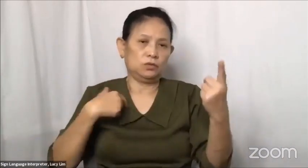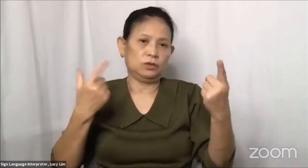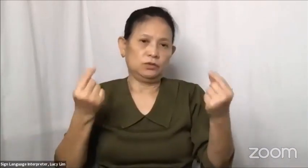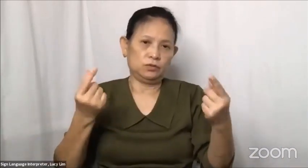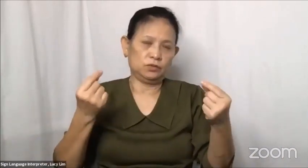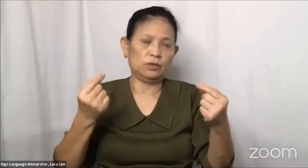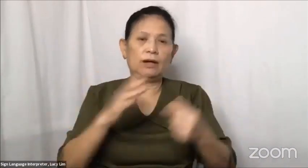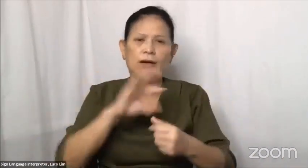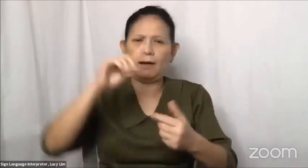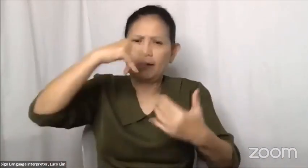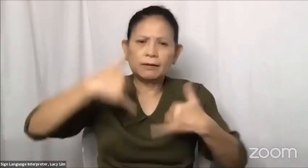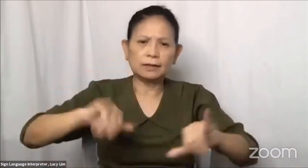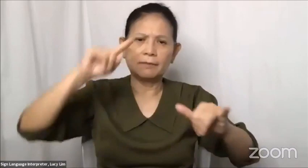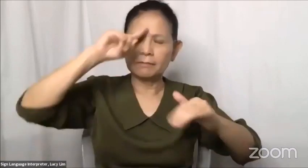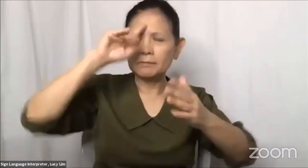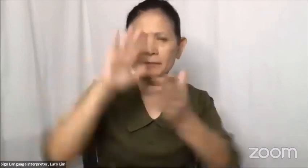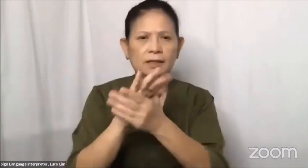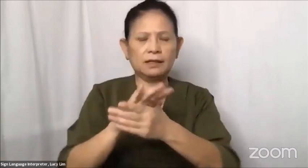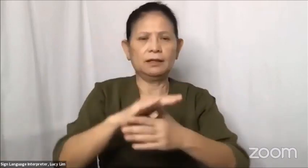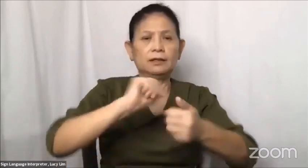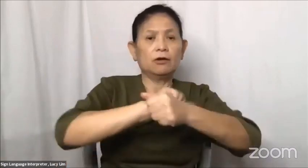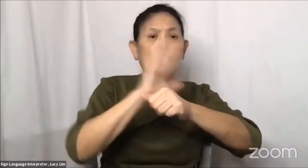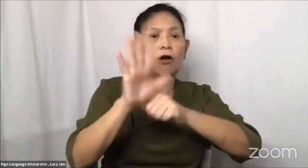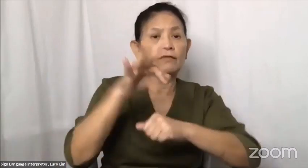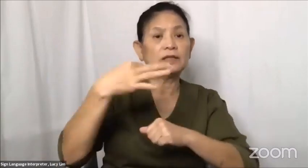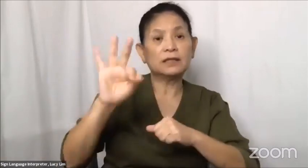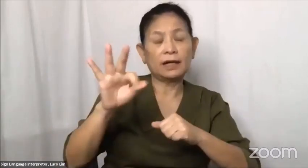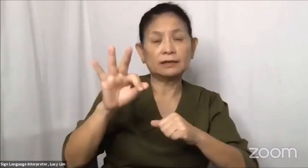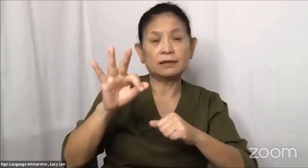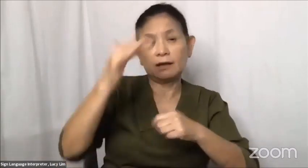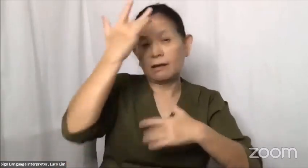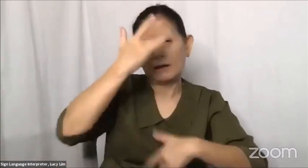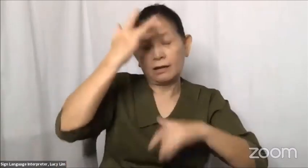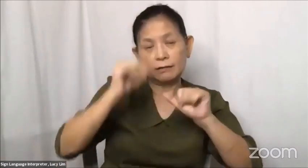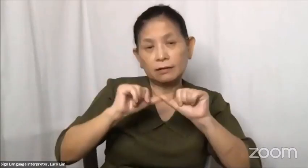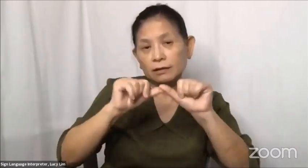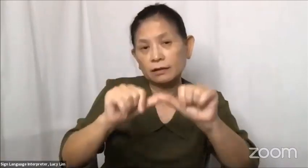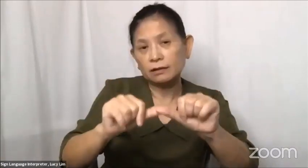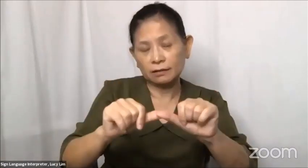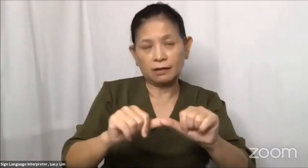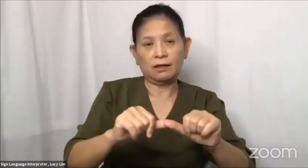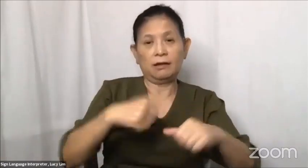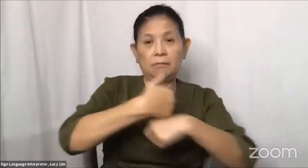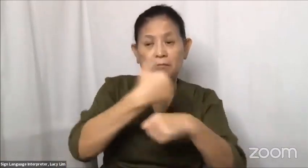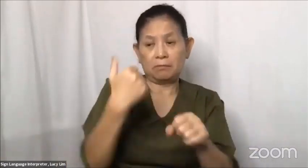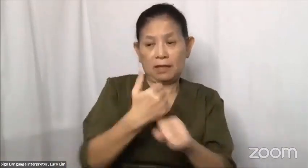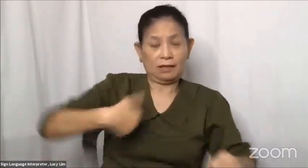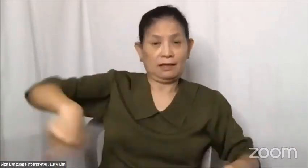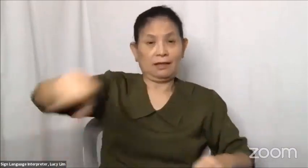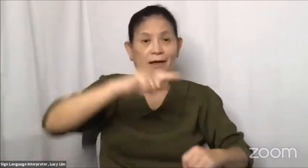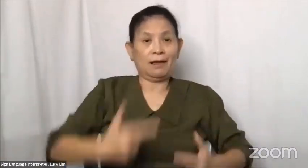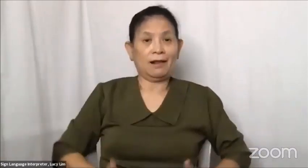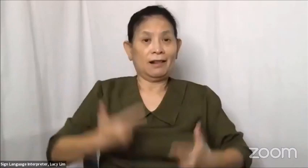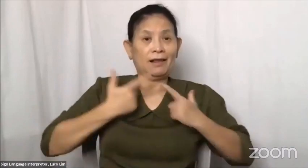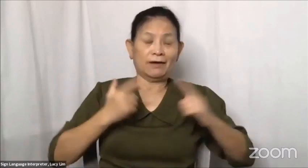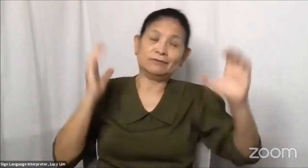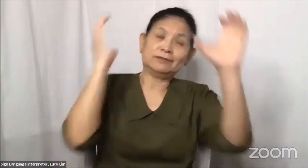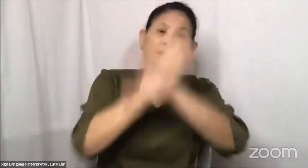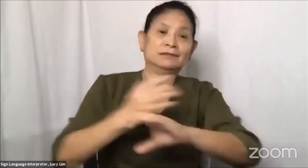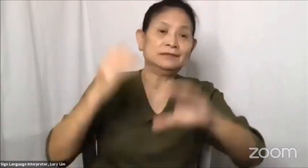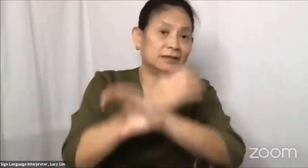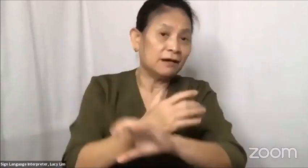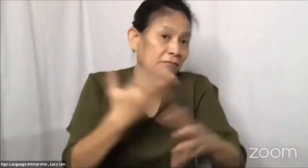believe that the COVID-19 pandemic has not just made our daily life challenging, but also has provided